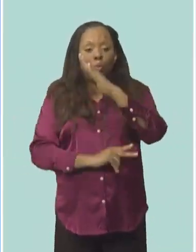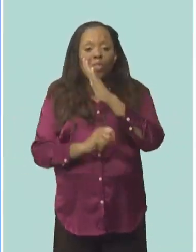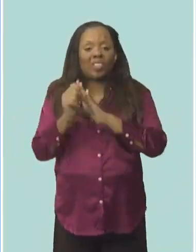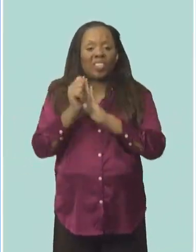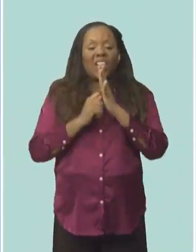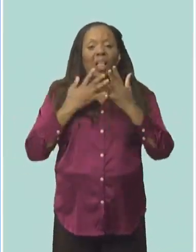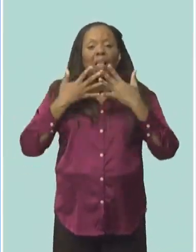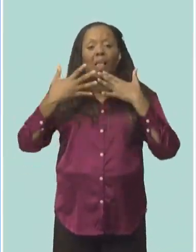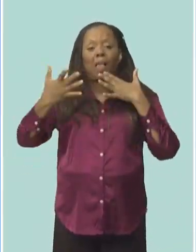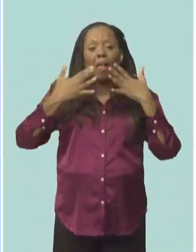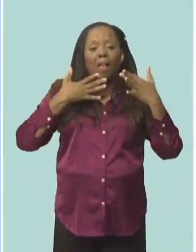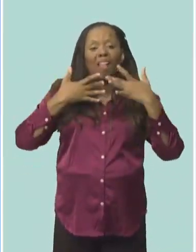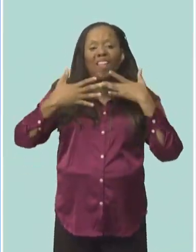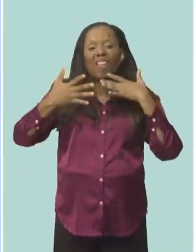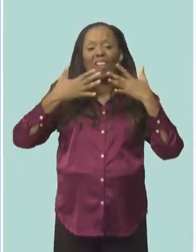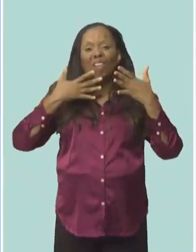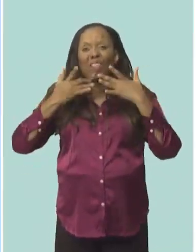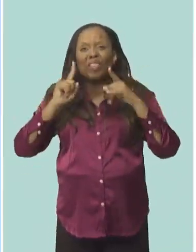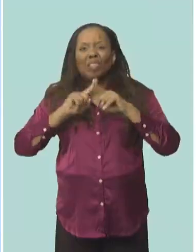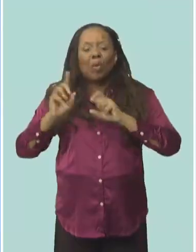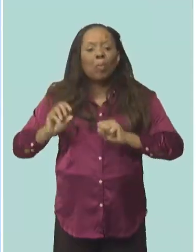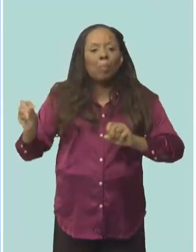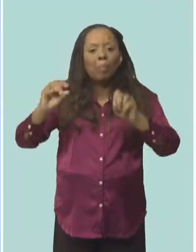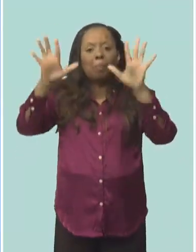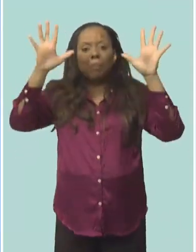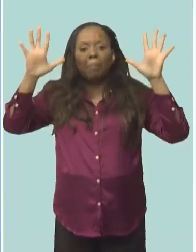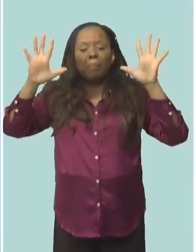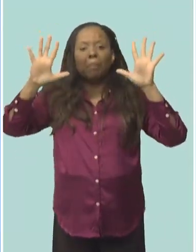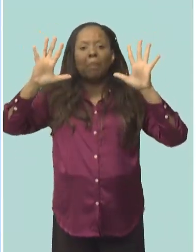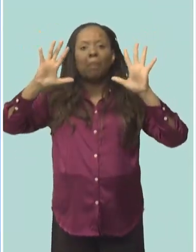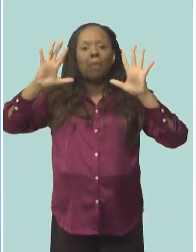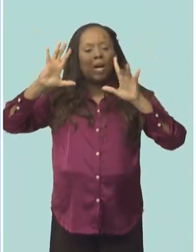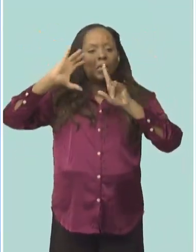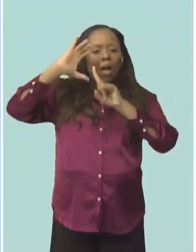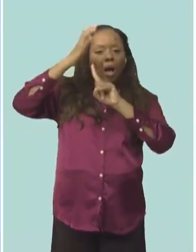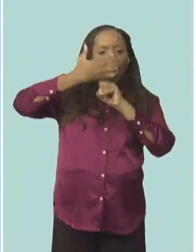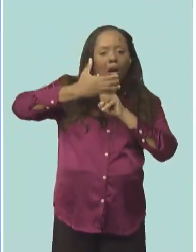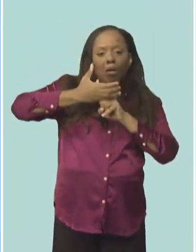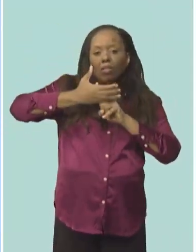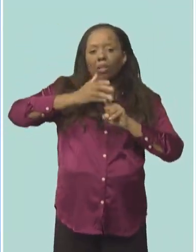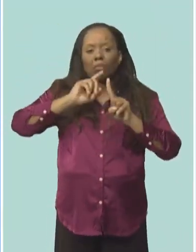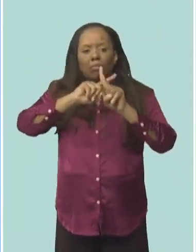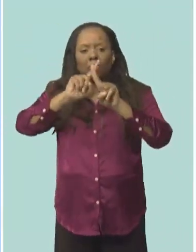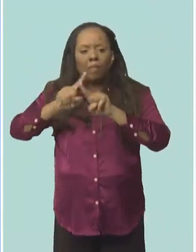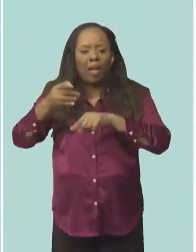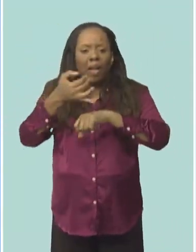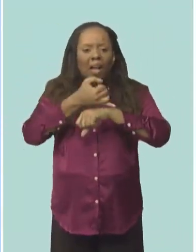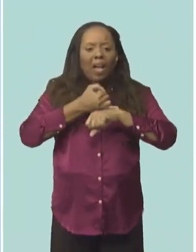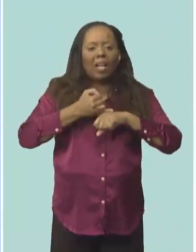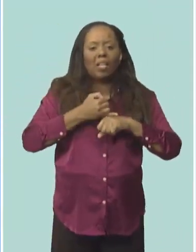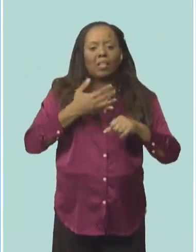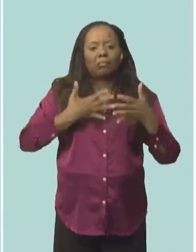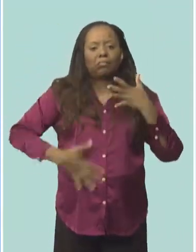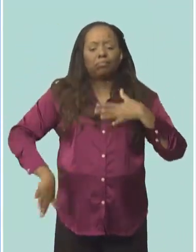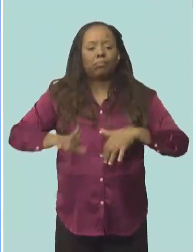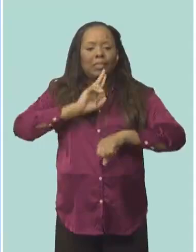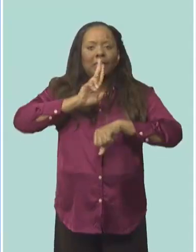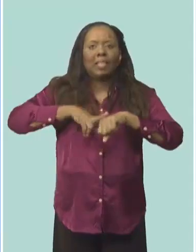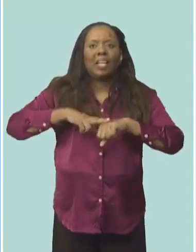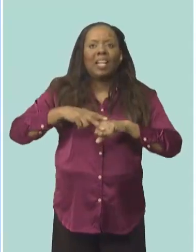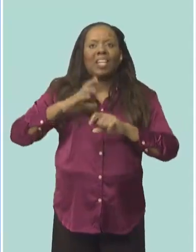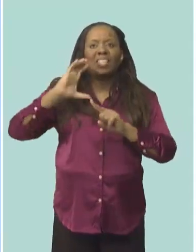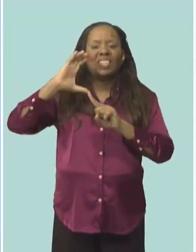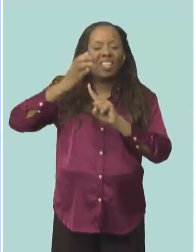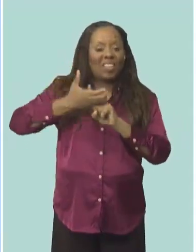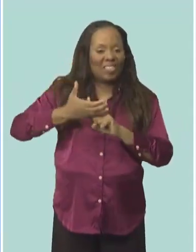The colourful spectacle of mischief, magic and masquerade featured representatives from various islands wearing their most